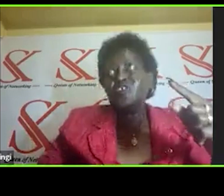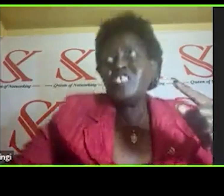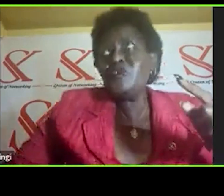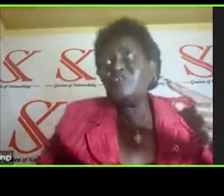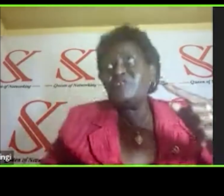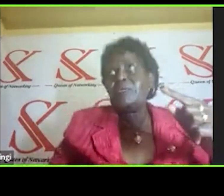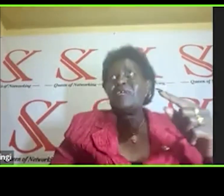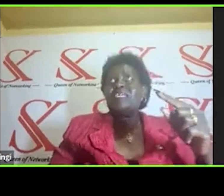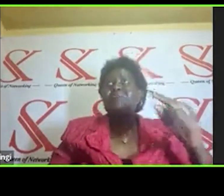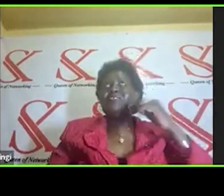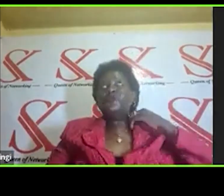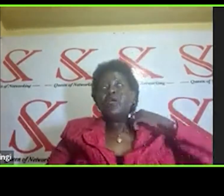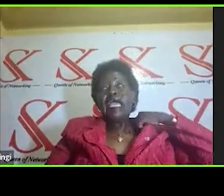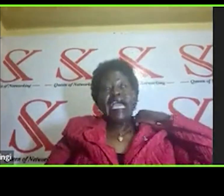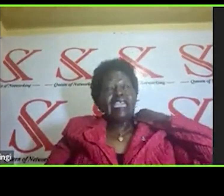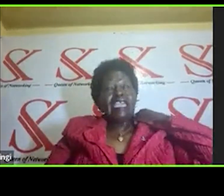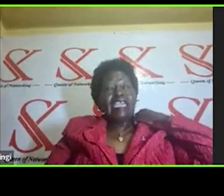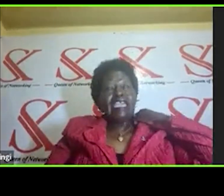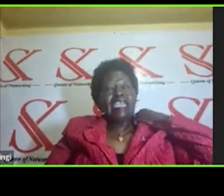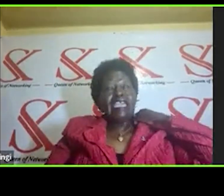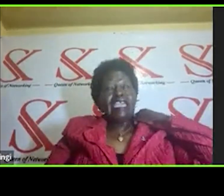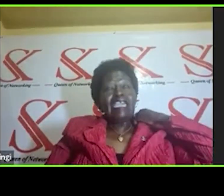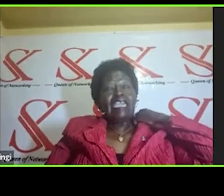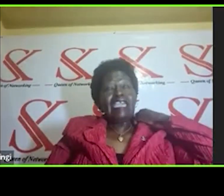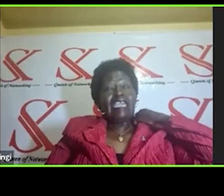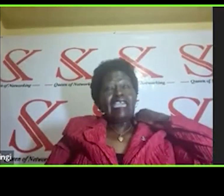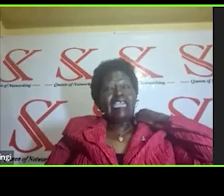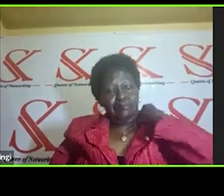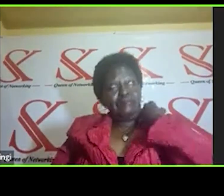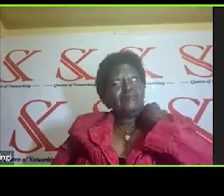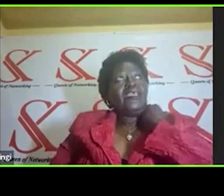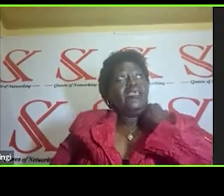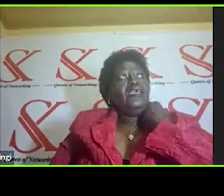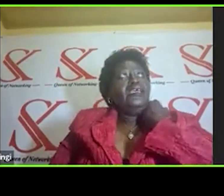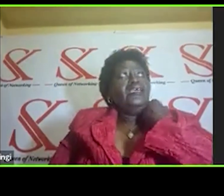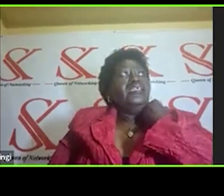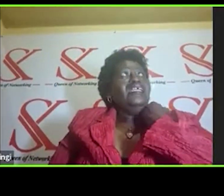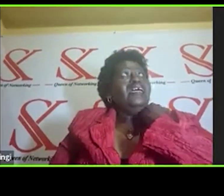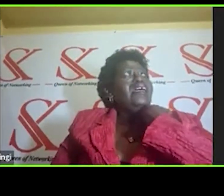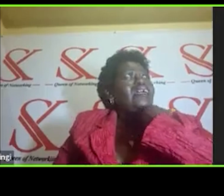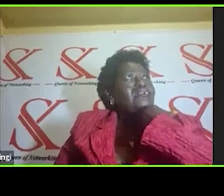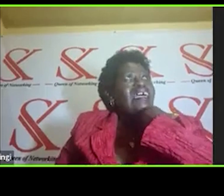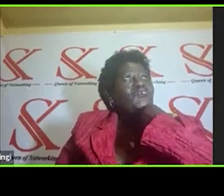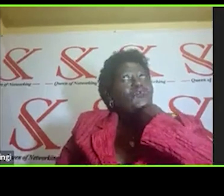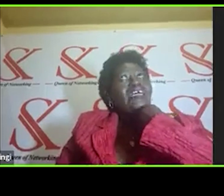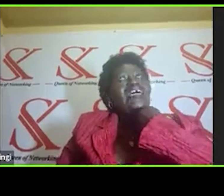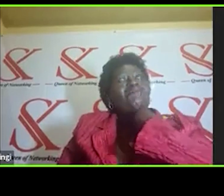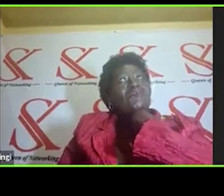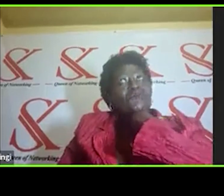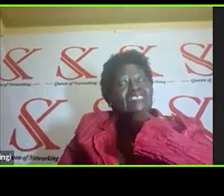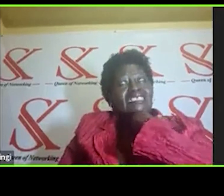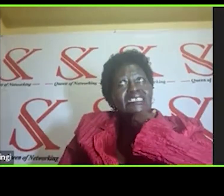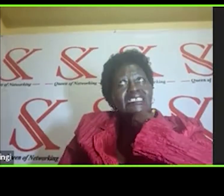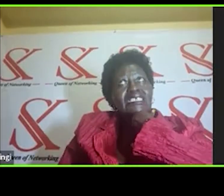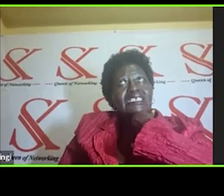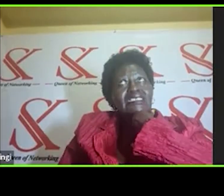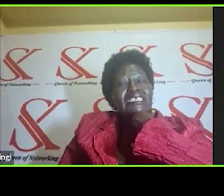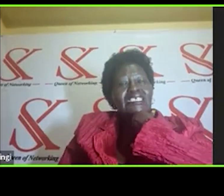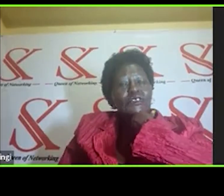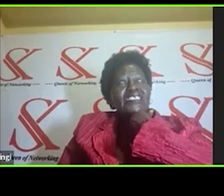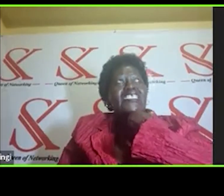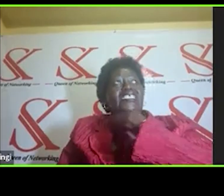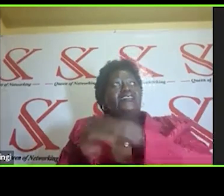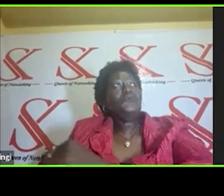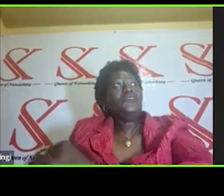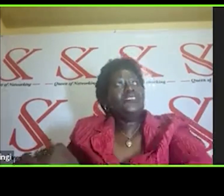a short story of someone I met who I was very, very clever. I used to have to visit a